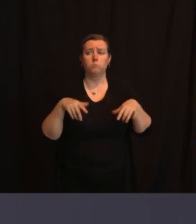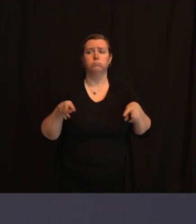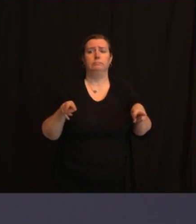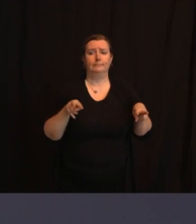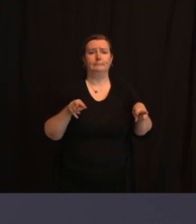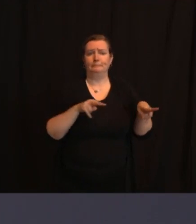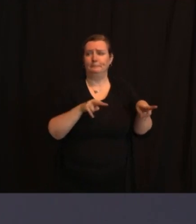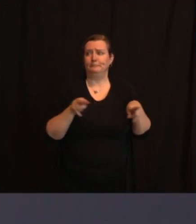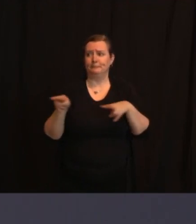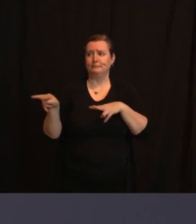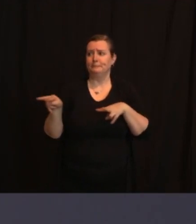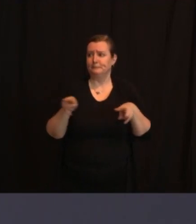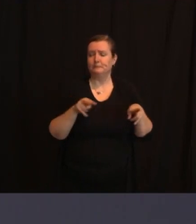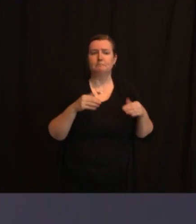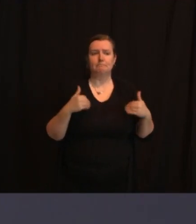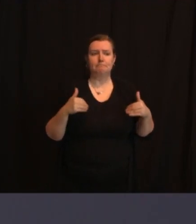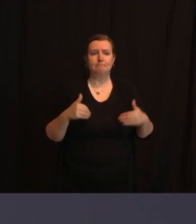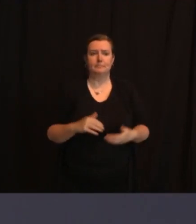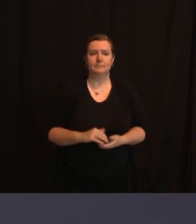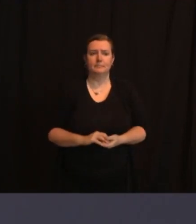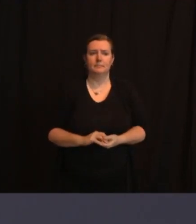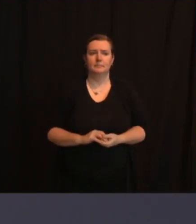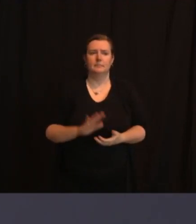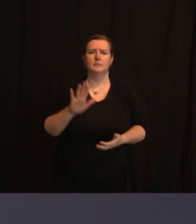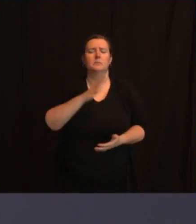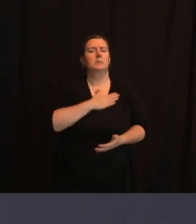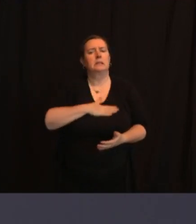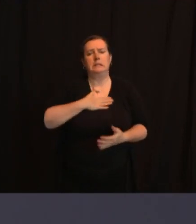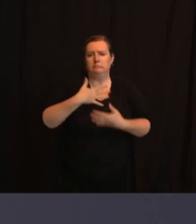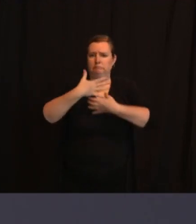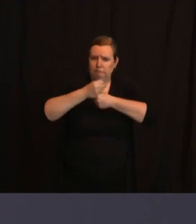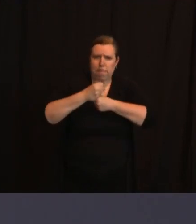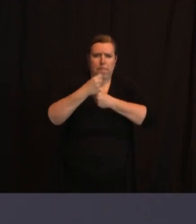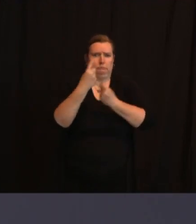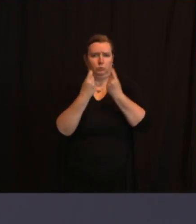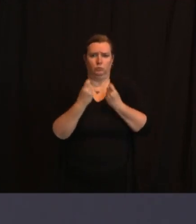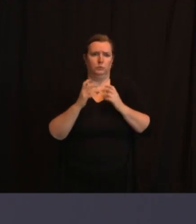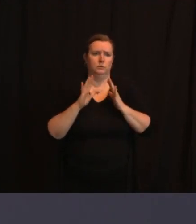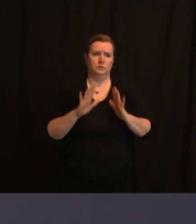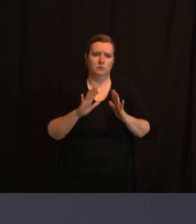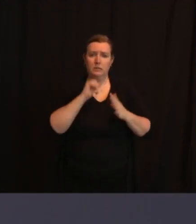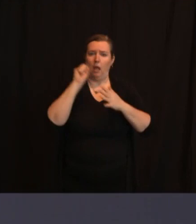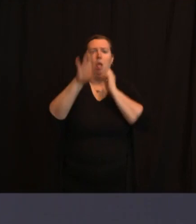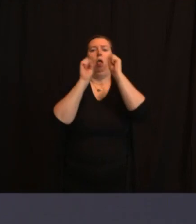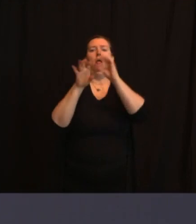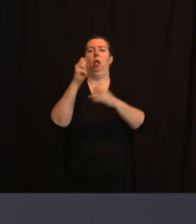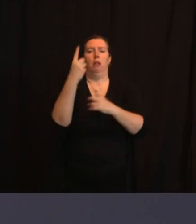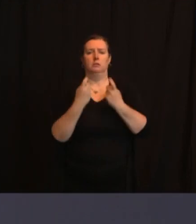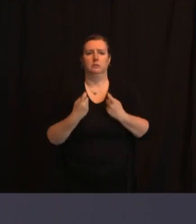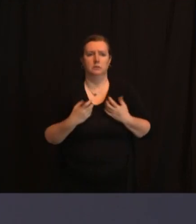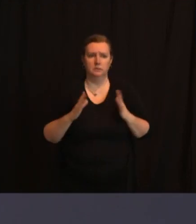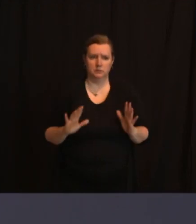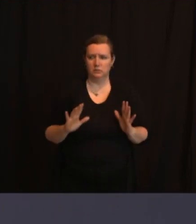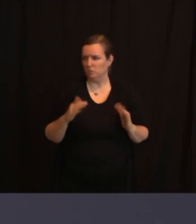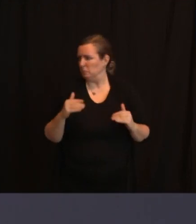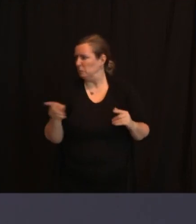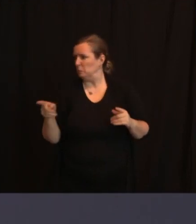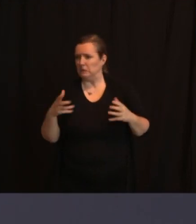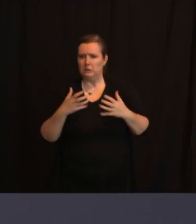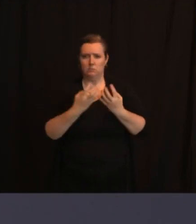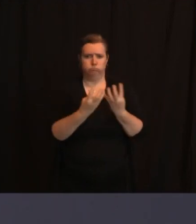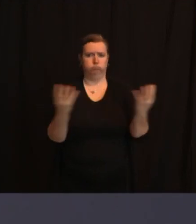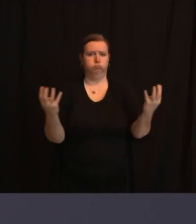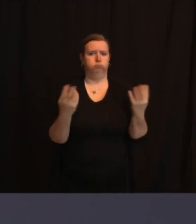honored by your interest, but please keep your questions to a couple today. We are 1 o'clock tomorrow, unless you hear otherwise. Thank you so much. Sir, Brendan's